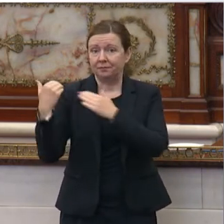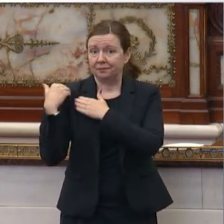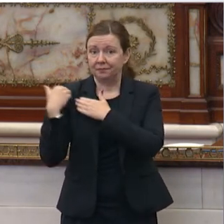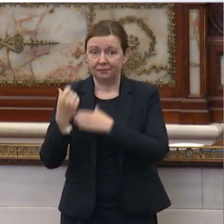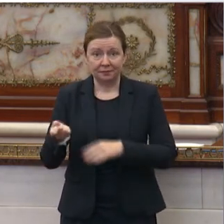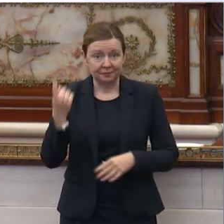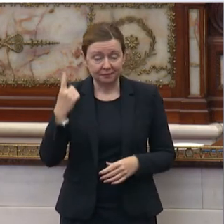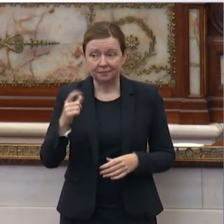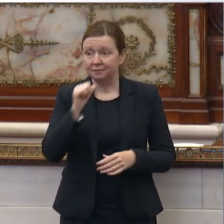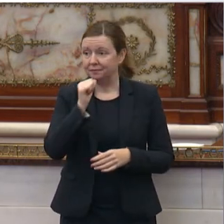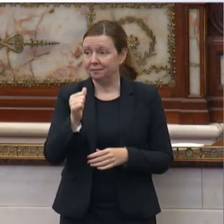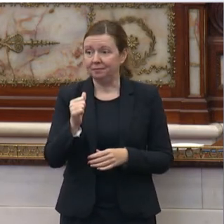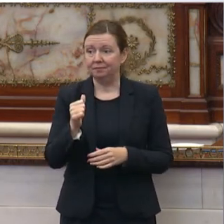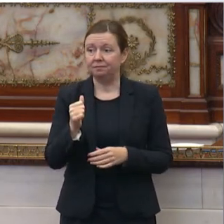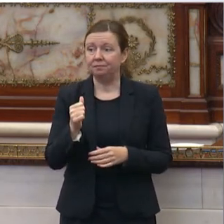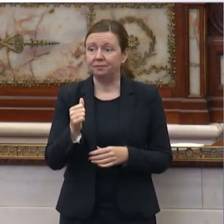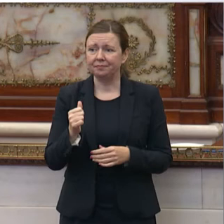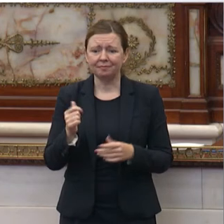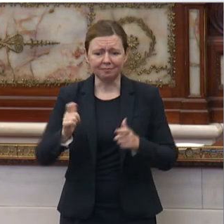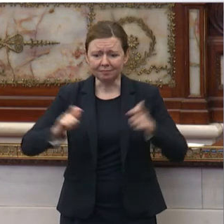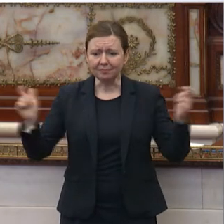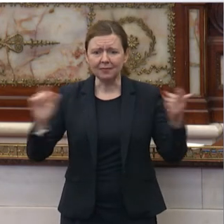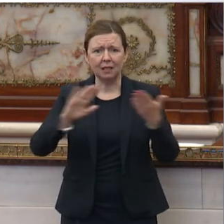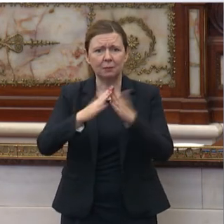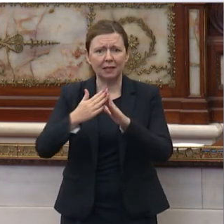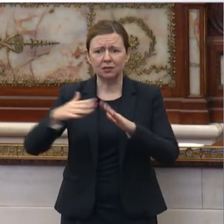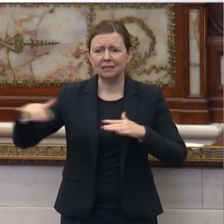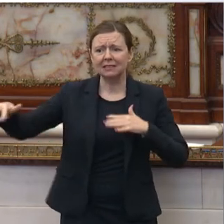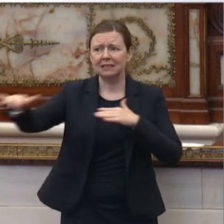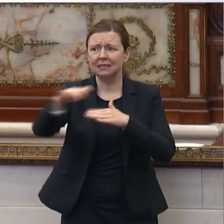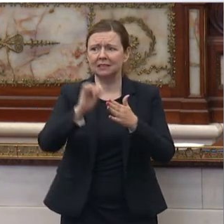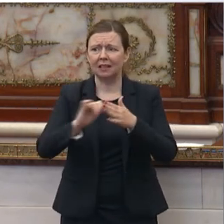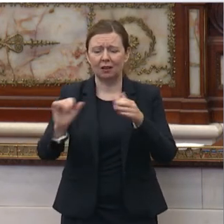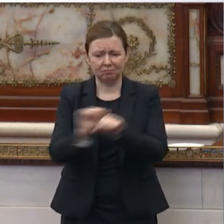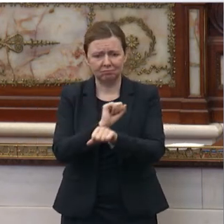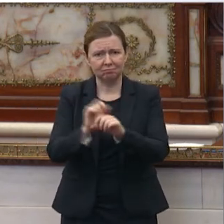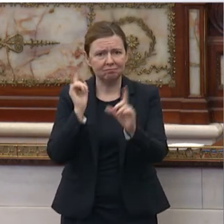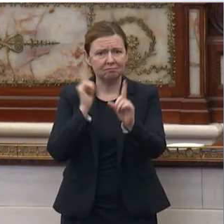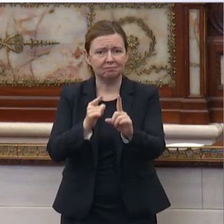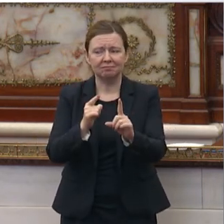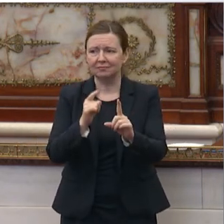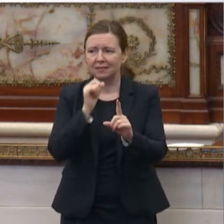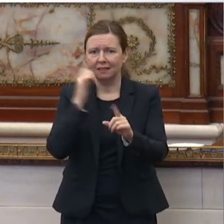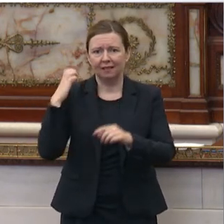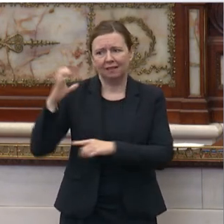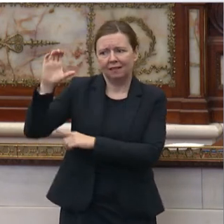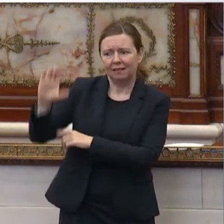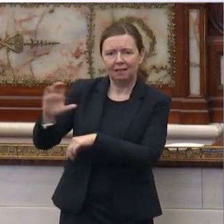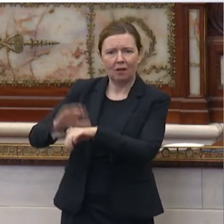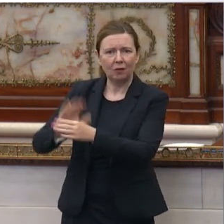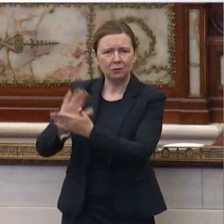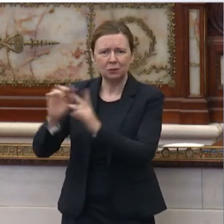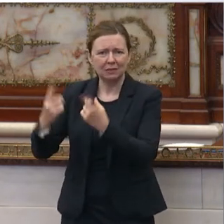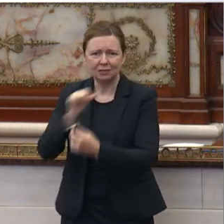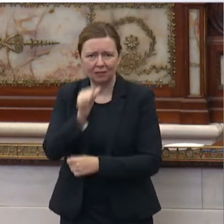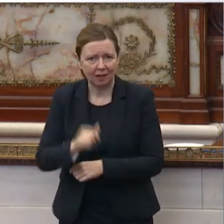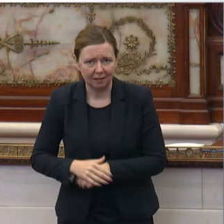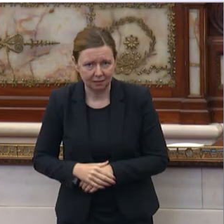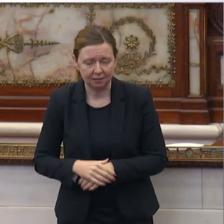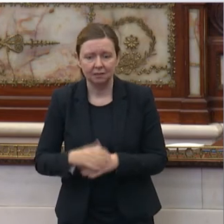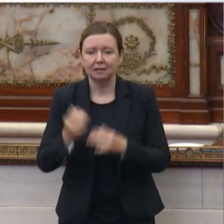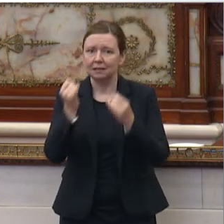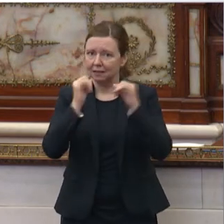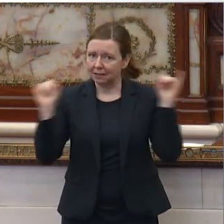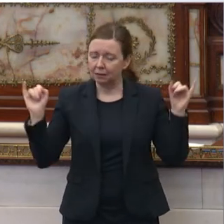that this is not what major cities that are embarking on this work, they don't put it all on the school district. There are